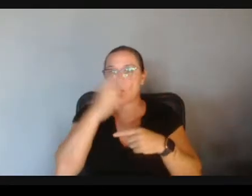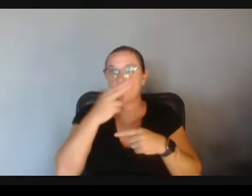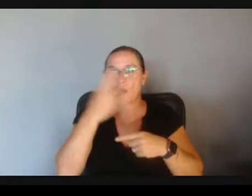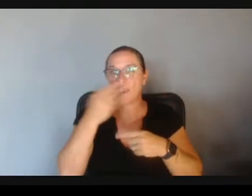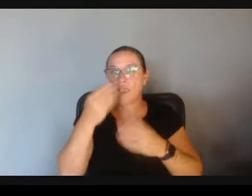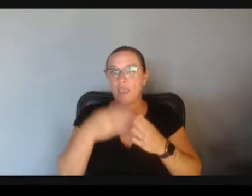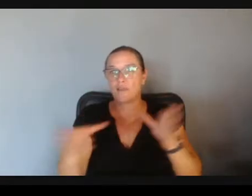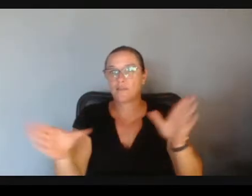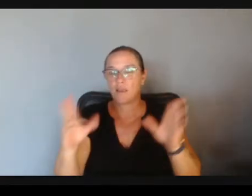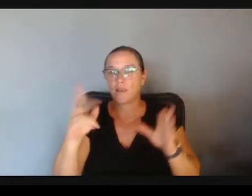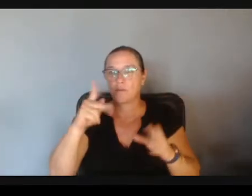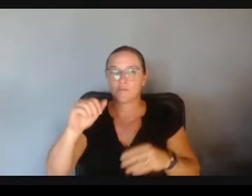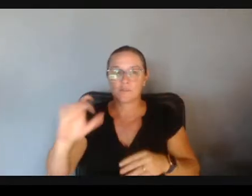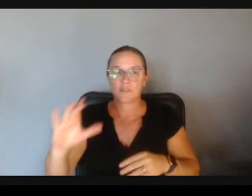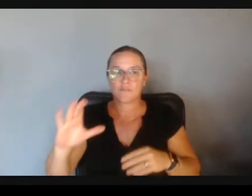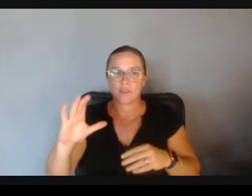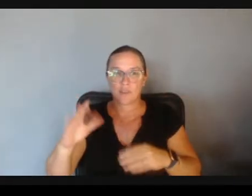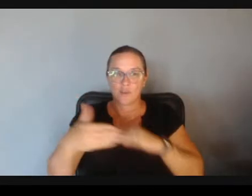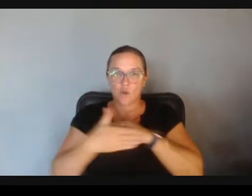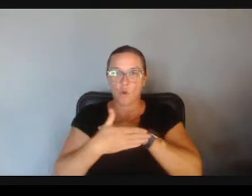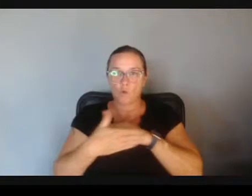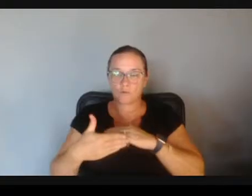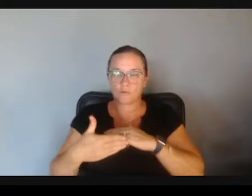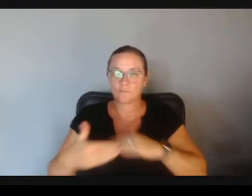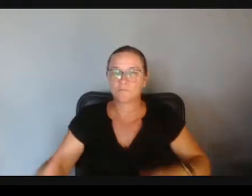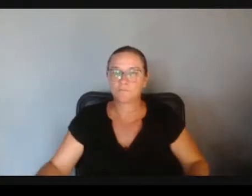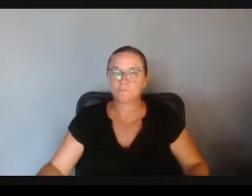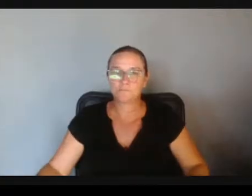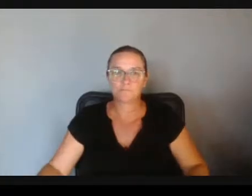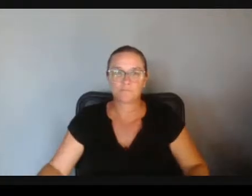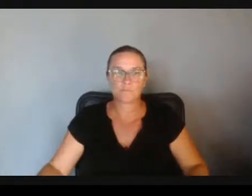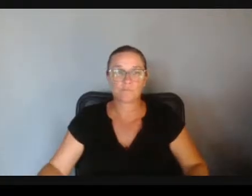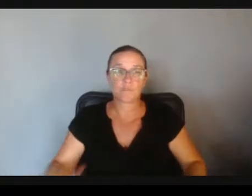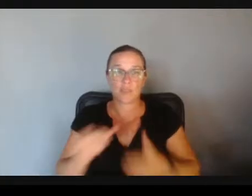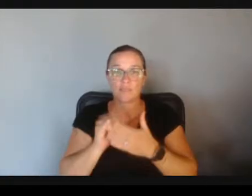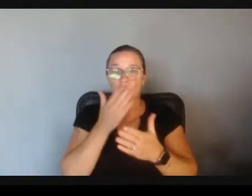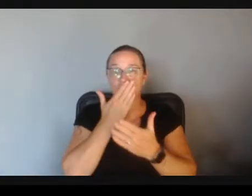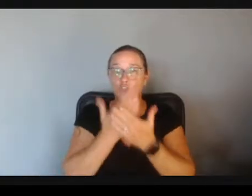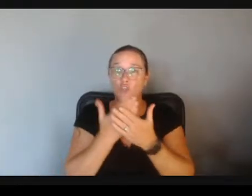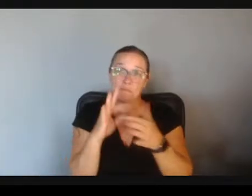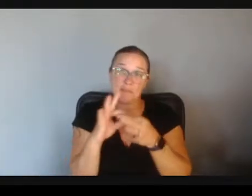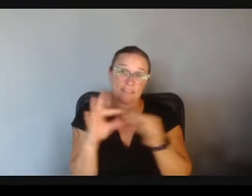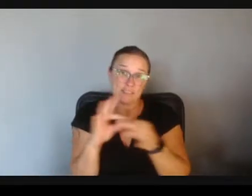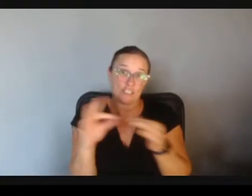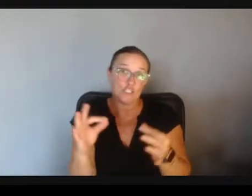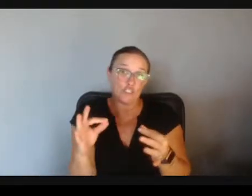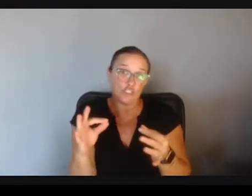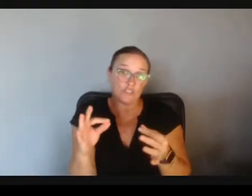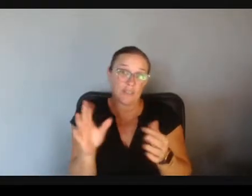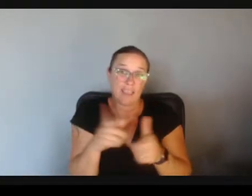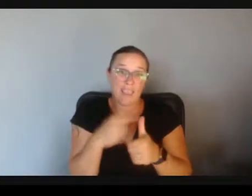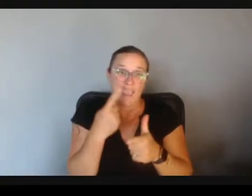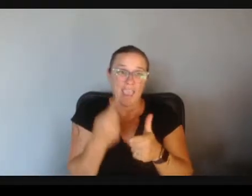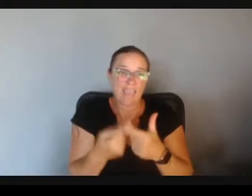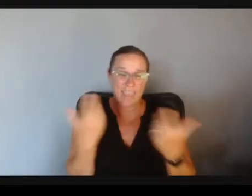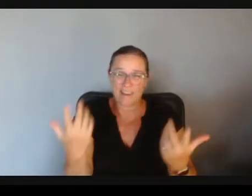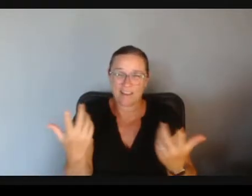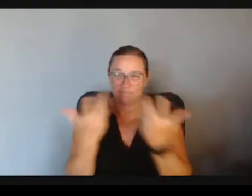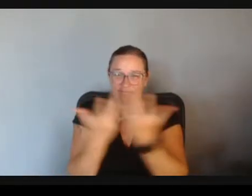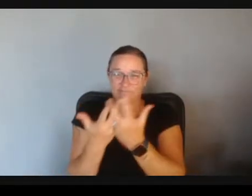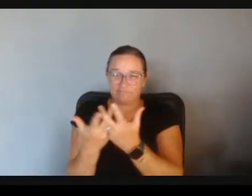coast. Like, that's a good message. Yeah. Except then it's paired with